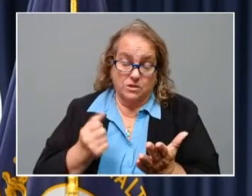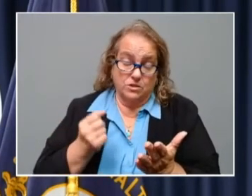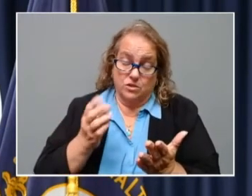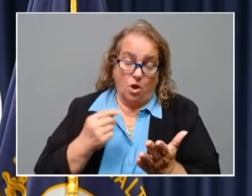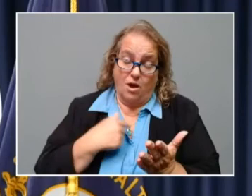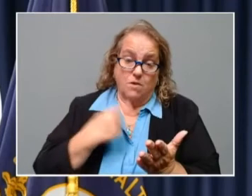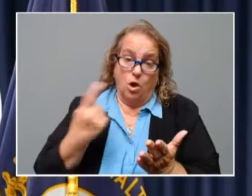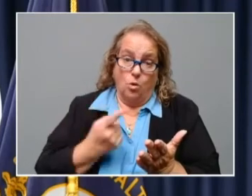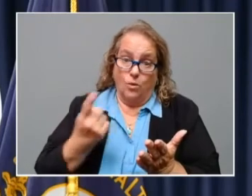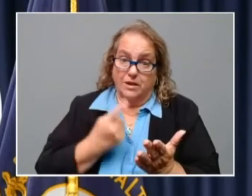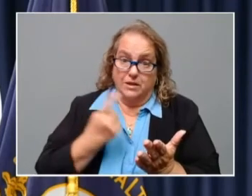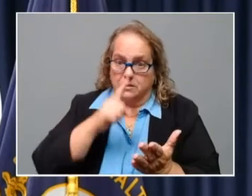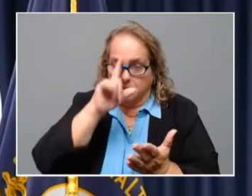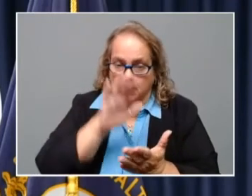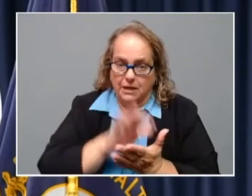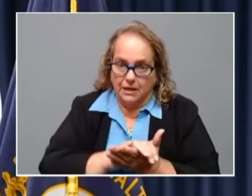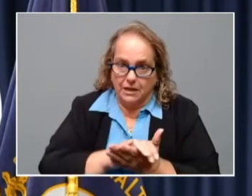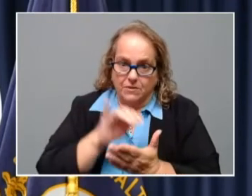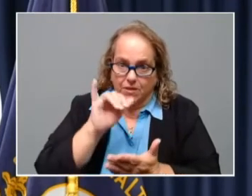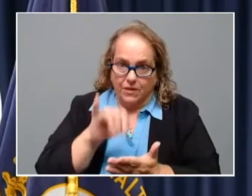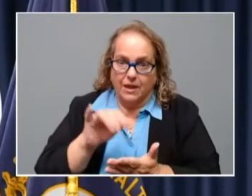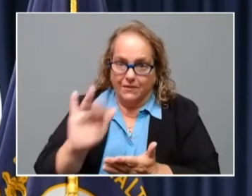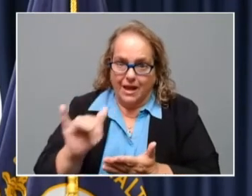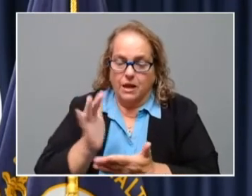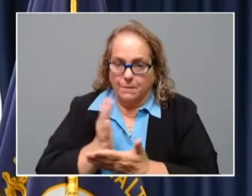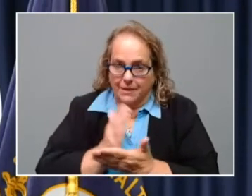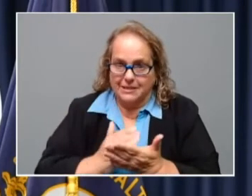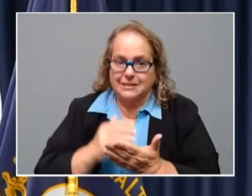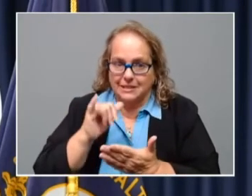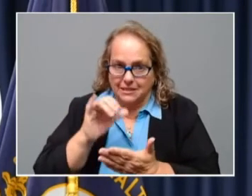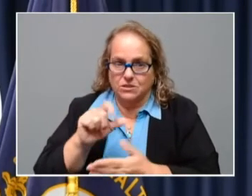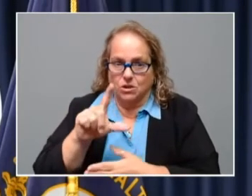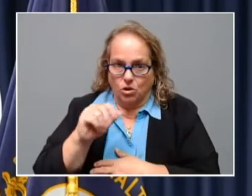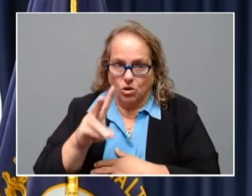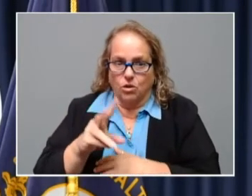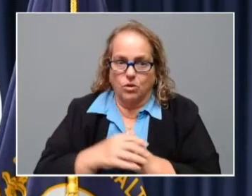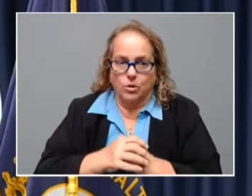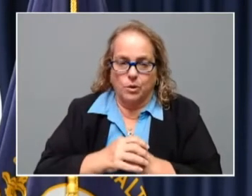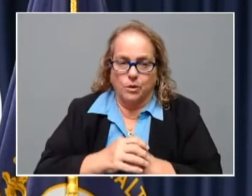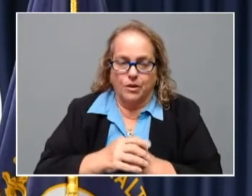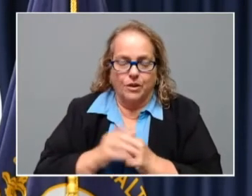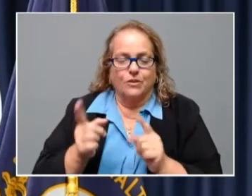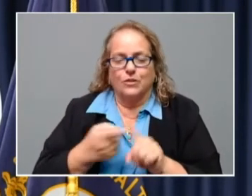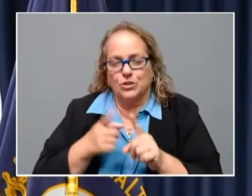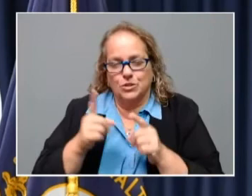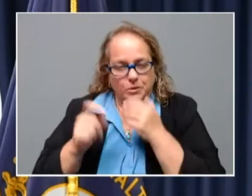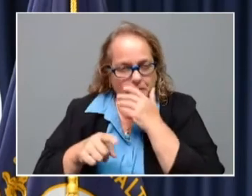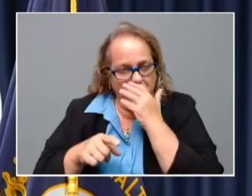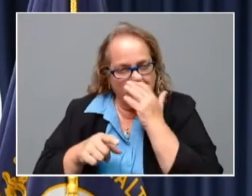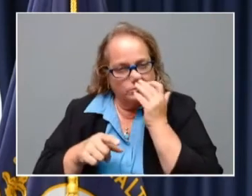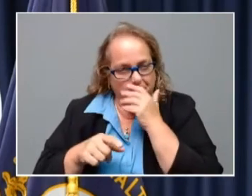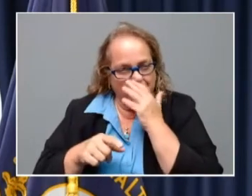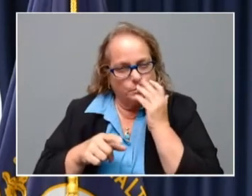believed that piece is the law, and I can never remember the first questions.